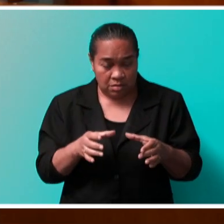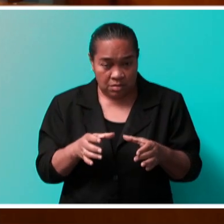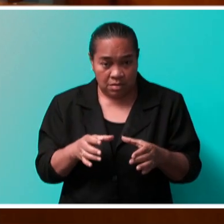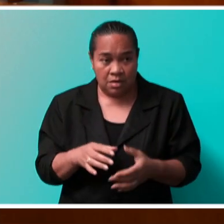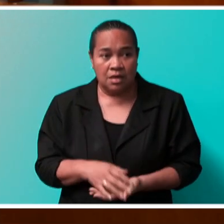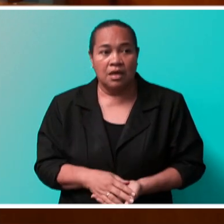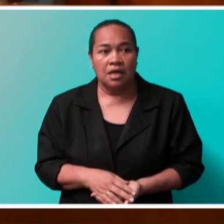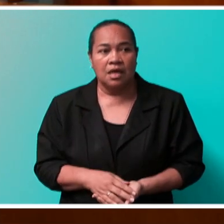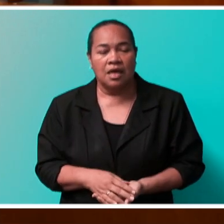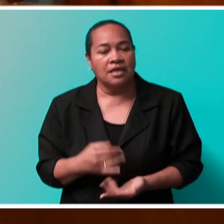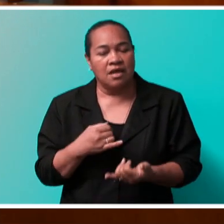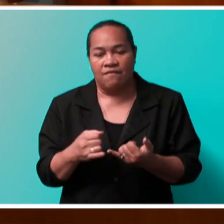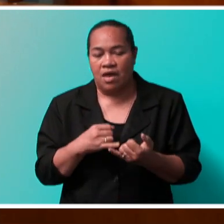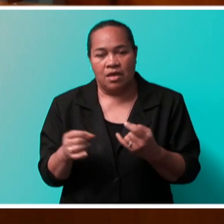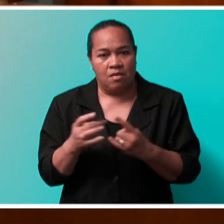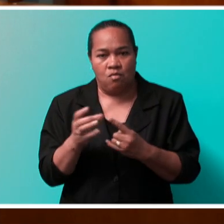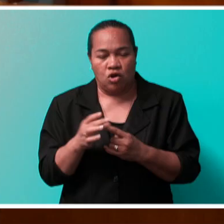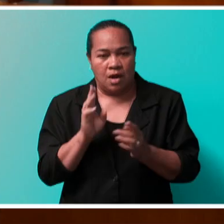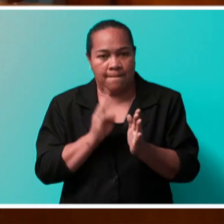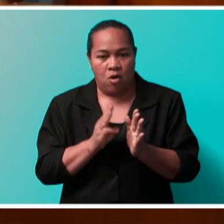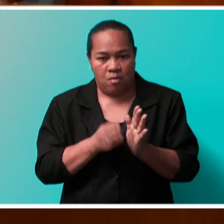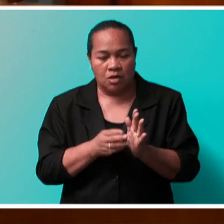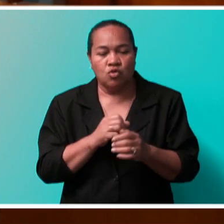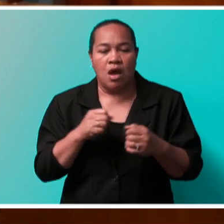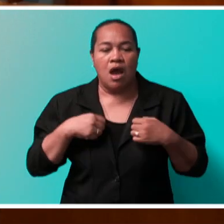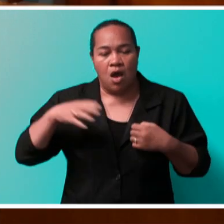a very important moment for our country.